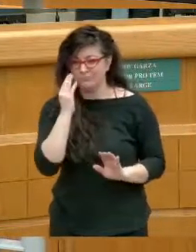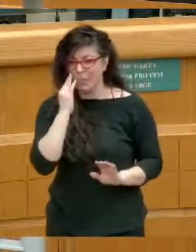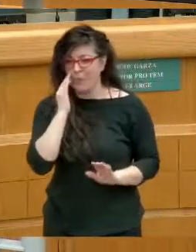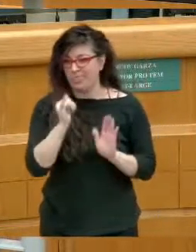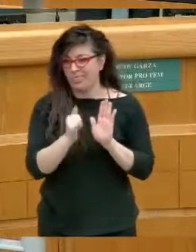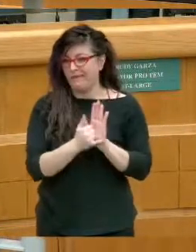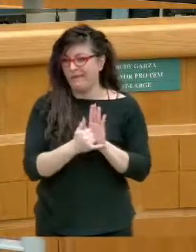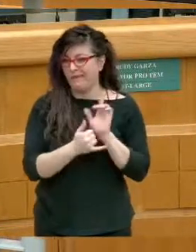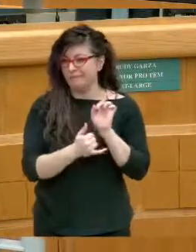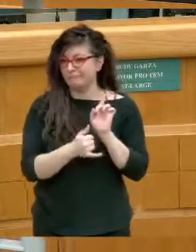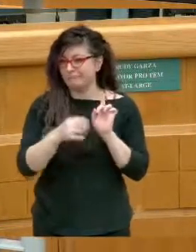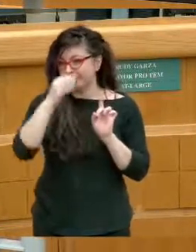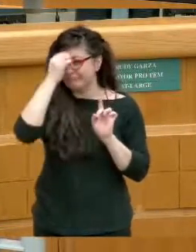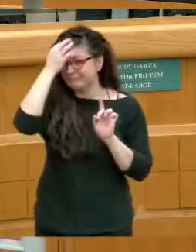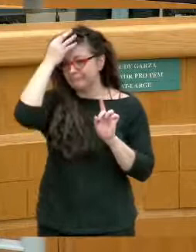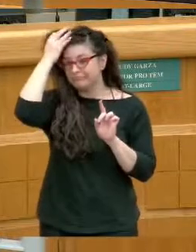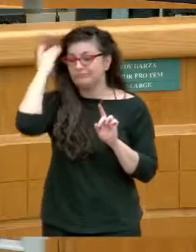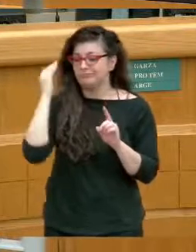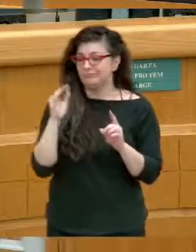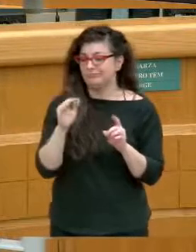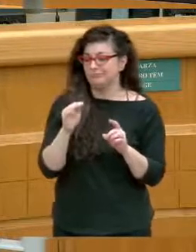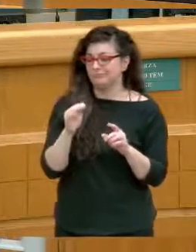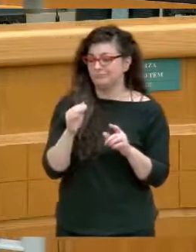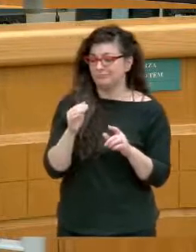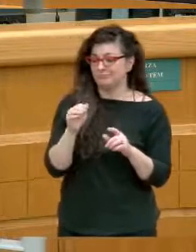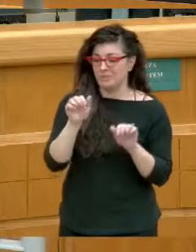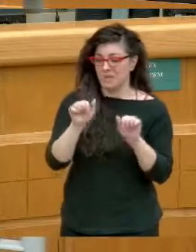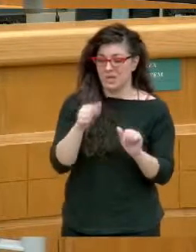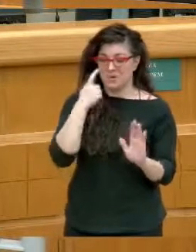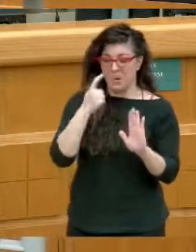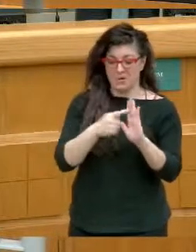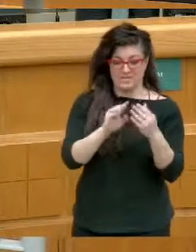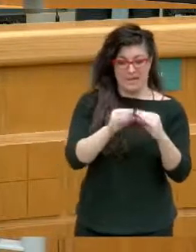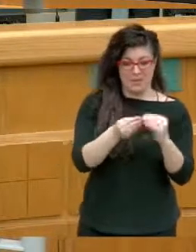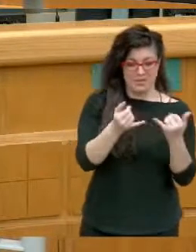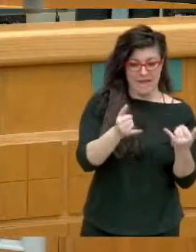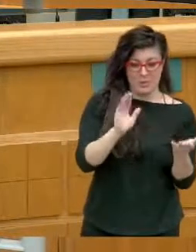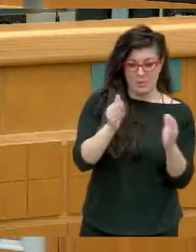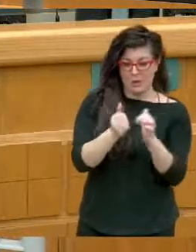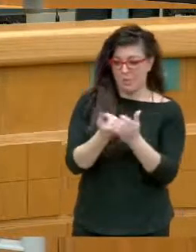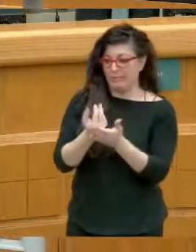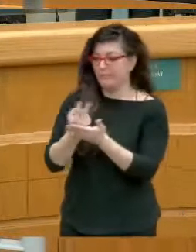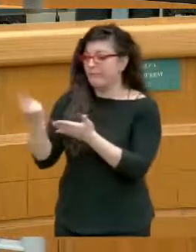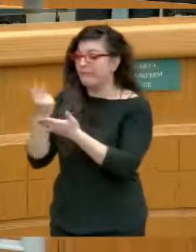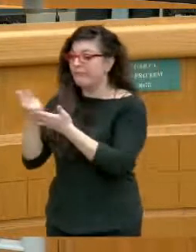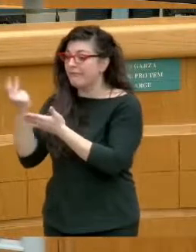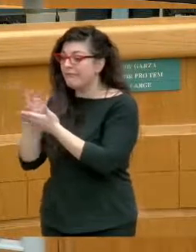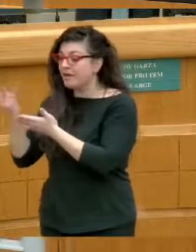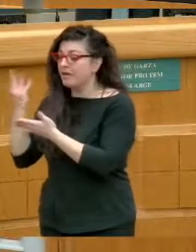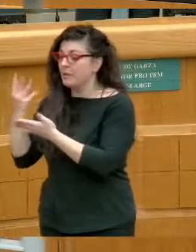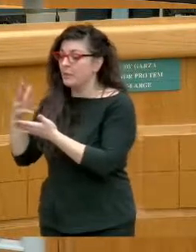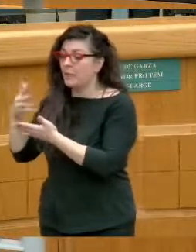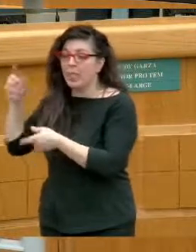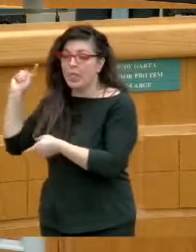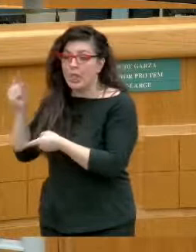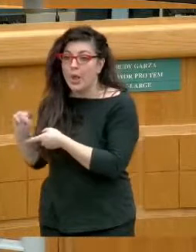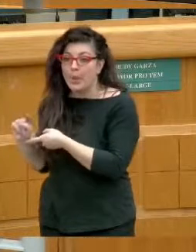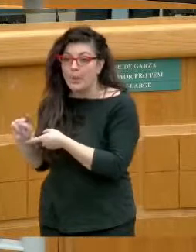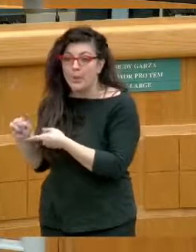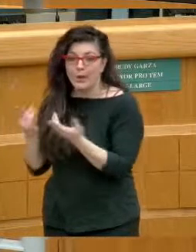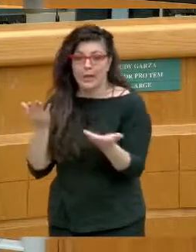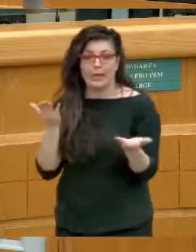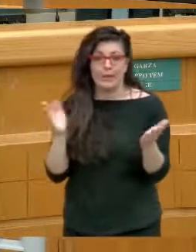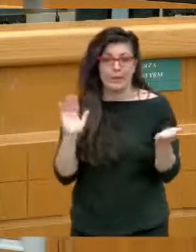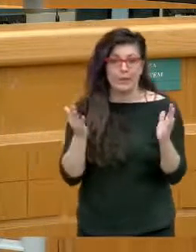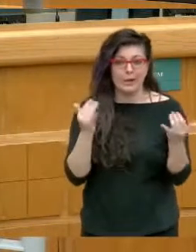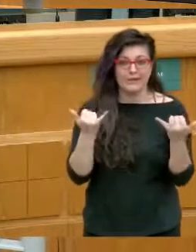upon the numbers that we're seeing. Like Manager Zanoni said, it was not more than 3 or 4 weeks ago that there was a